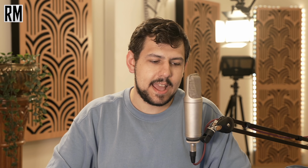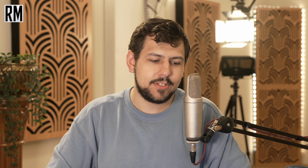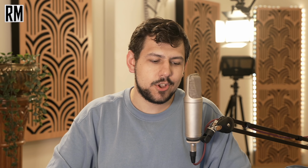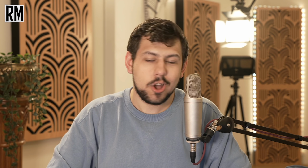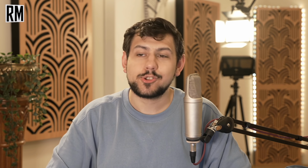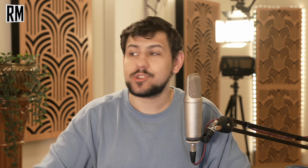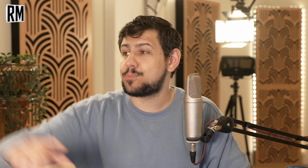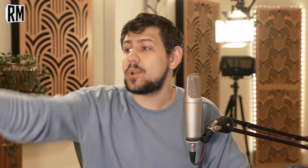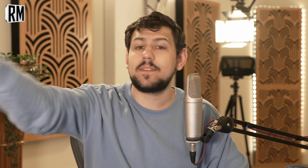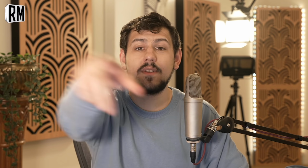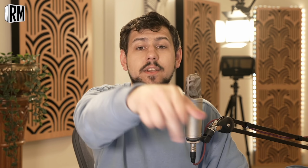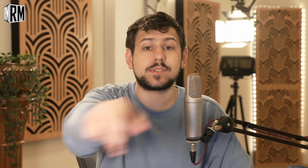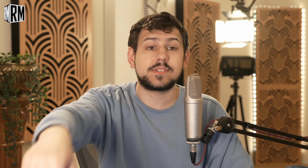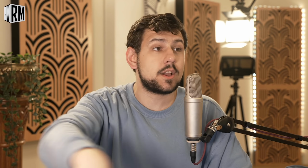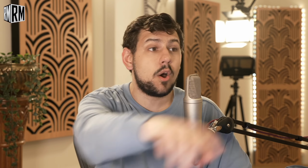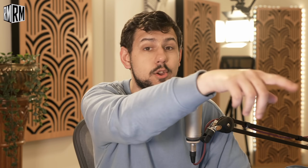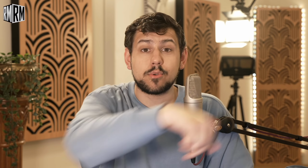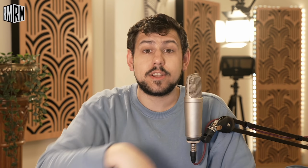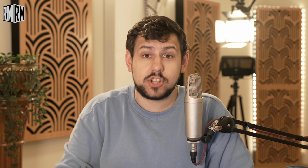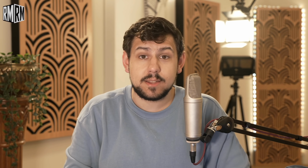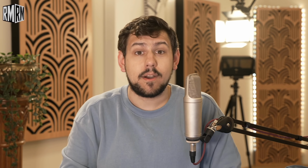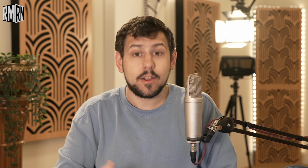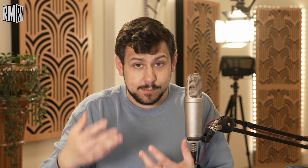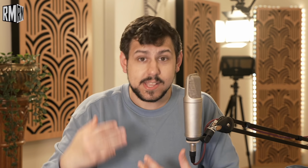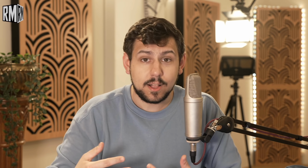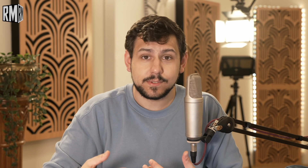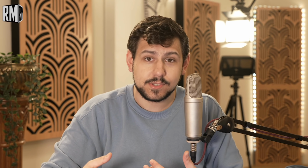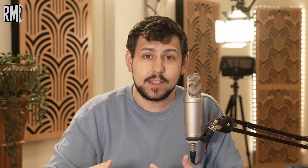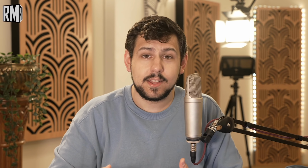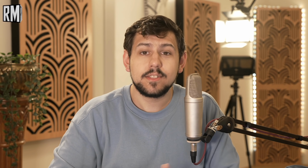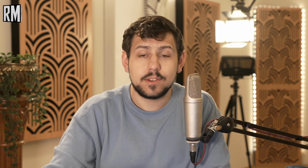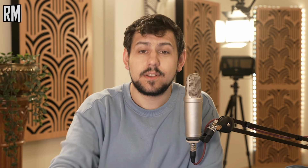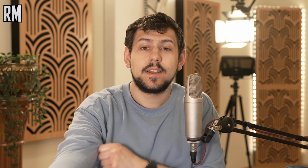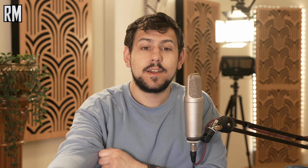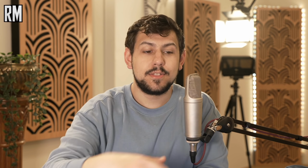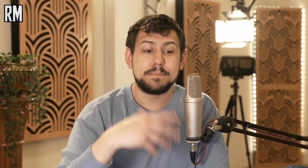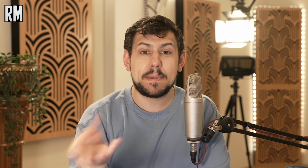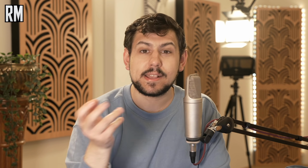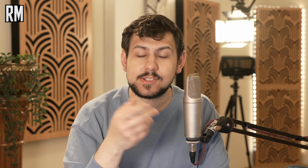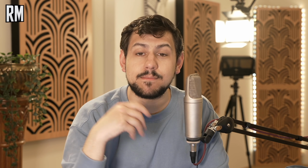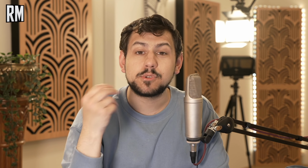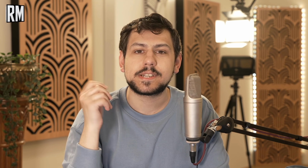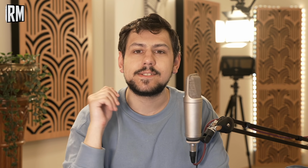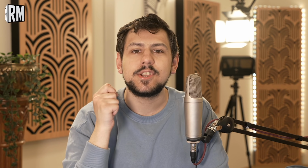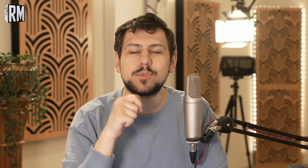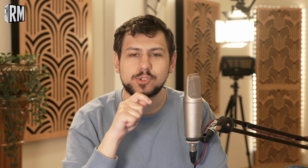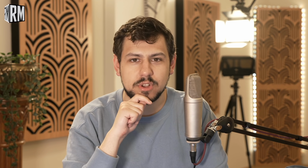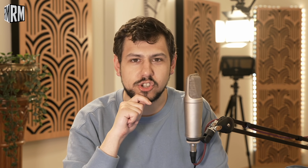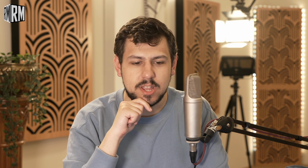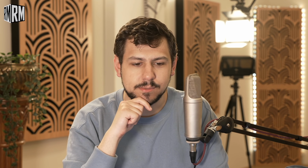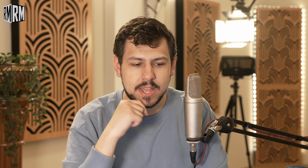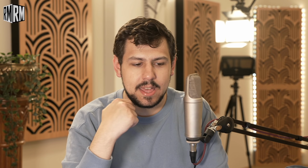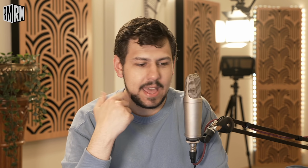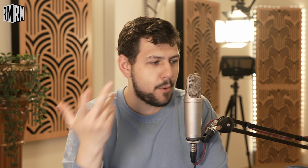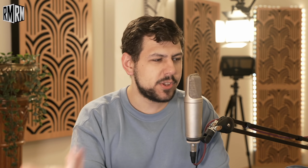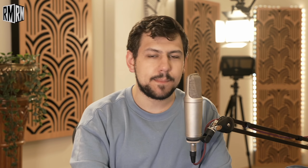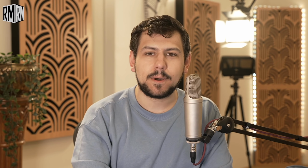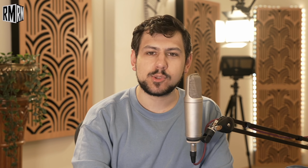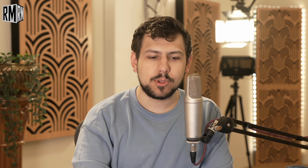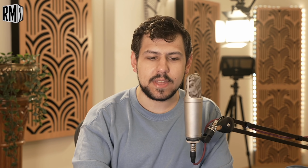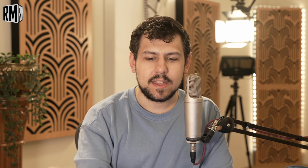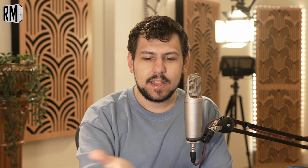that the countries pointing fingers and saying, oh, you're a regime, are themselves the biggest and most continuous regimes. How